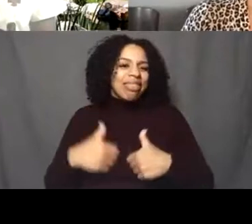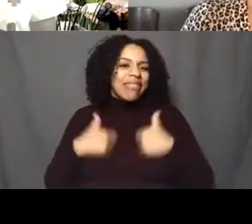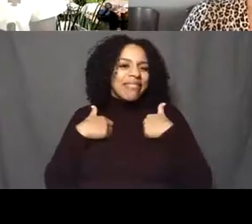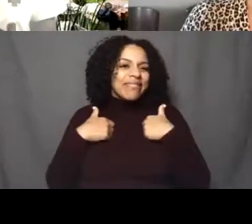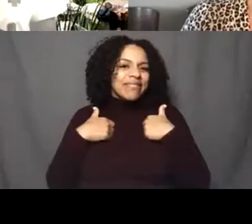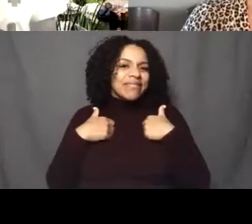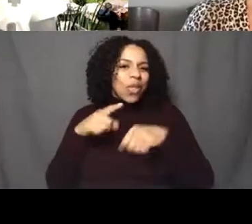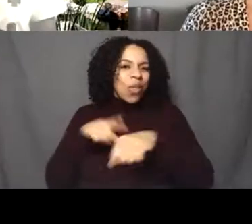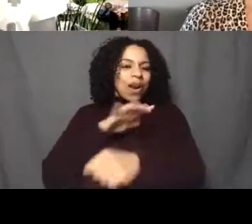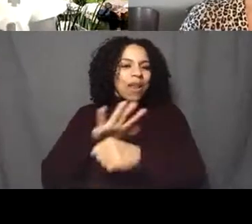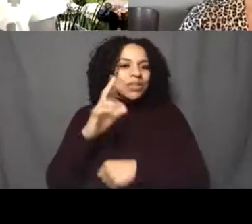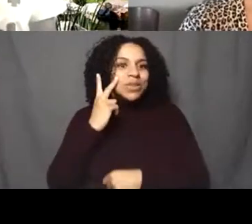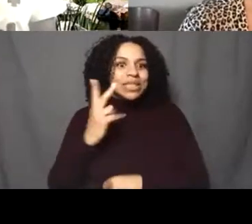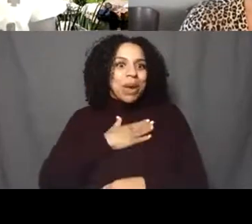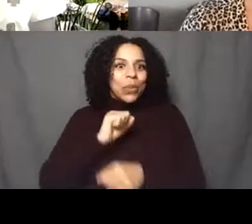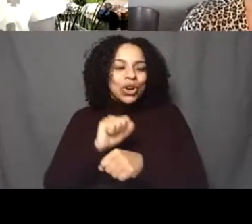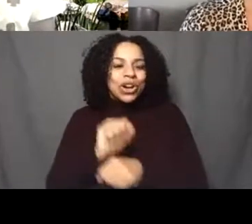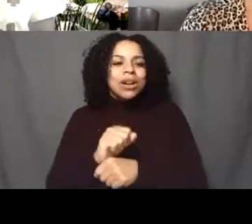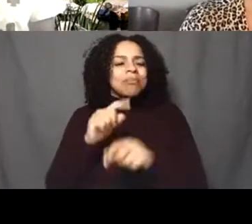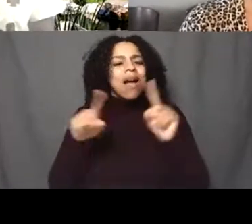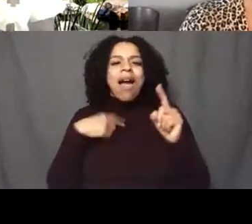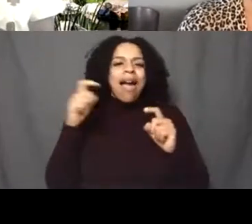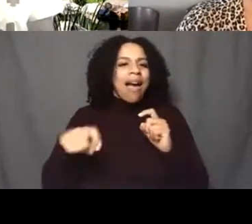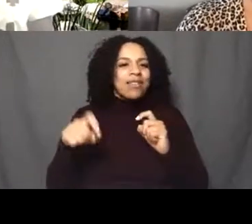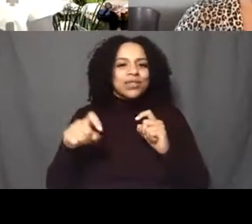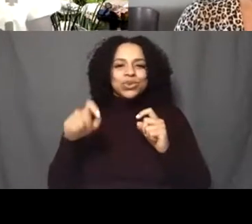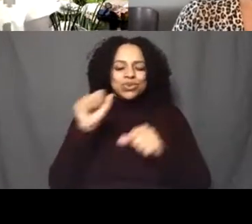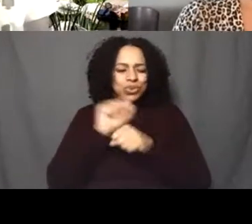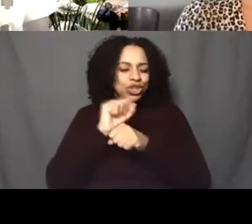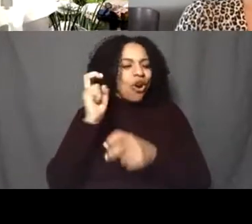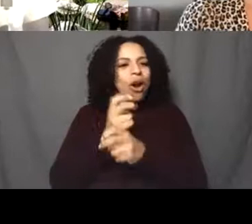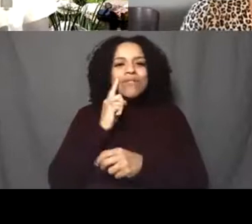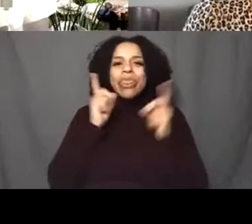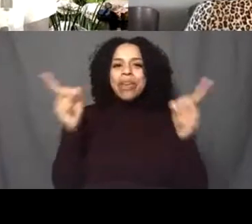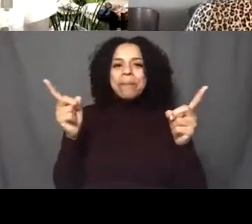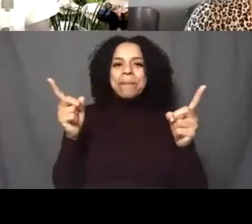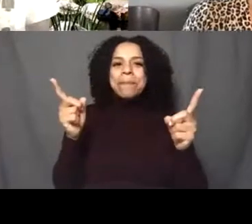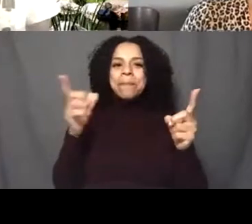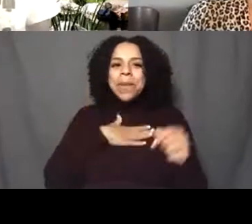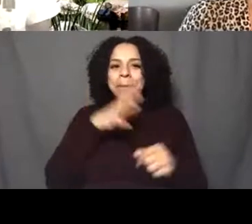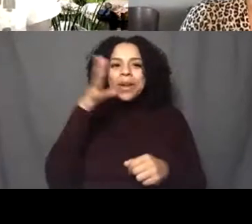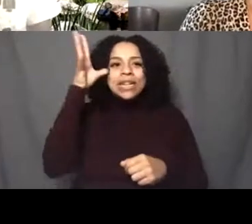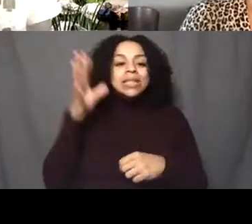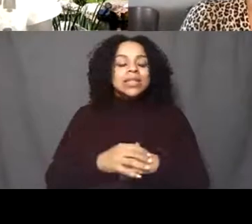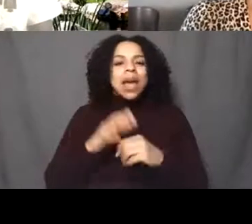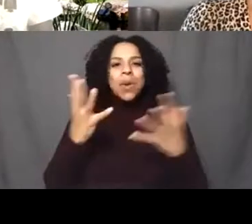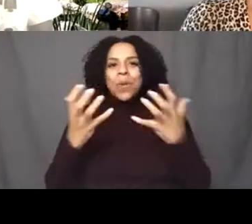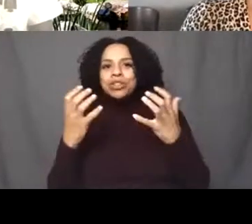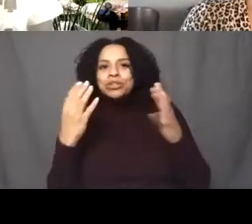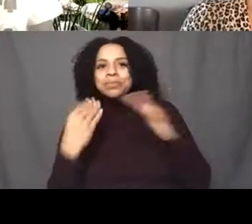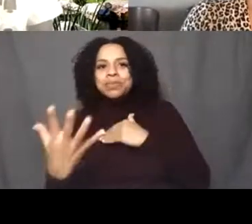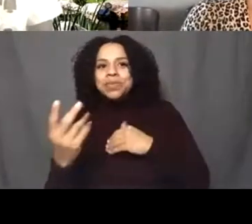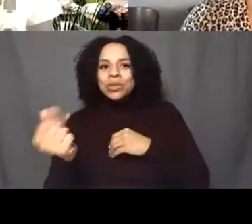debt of what allowed me to get here. And I'm gonna tell one quick story that I really haven't talked about.